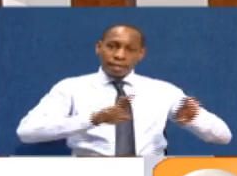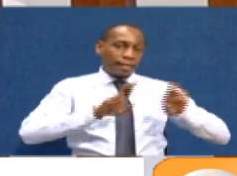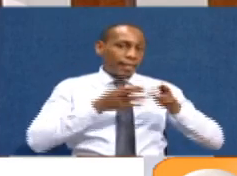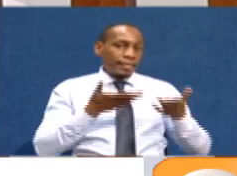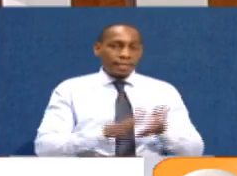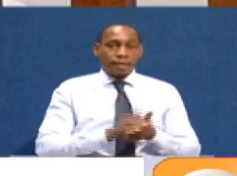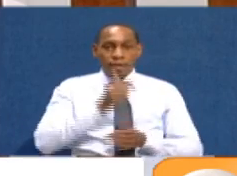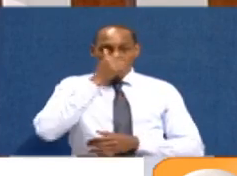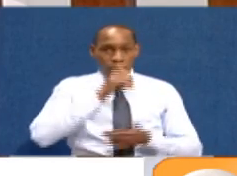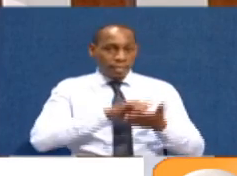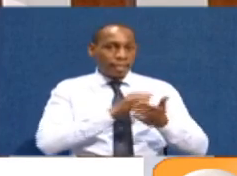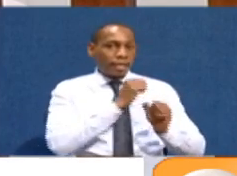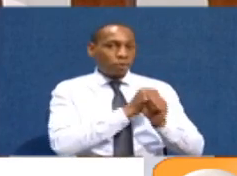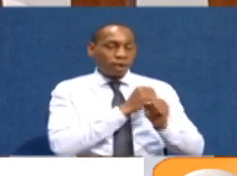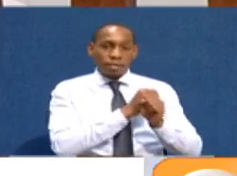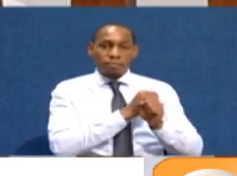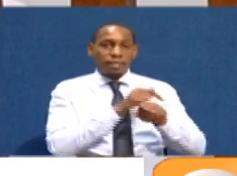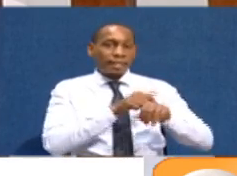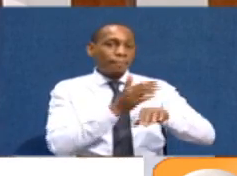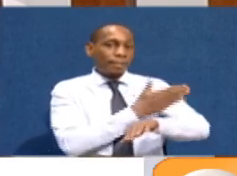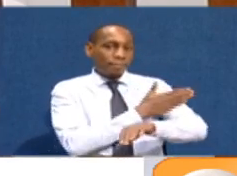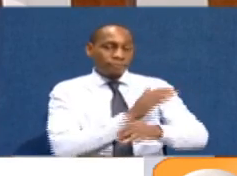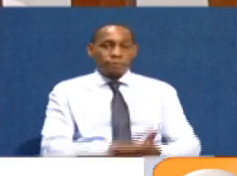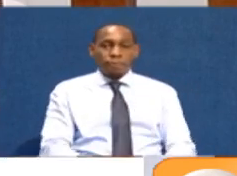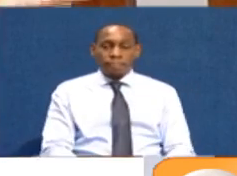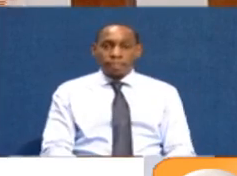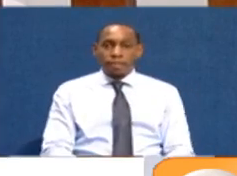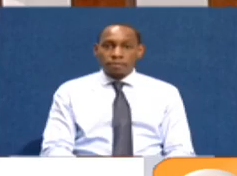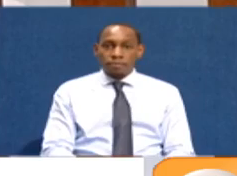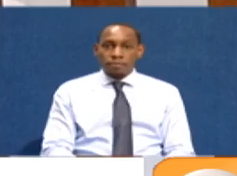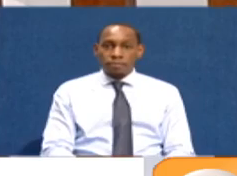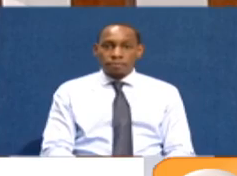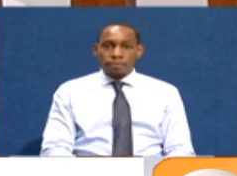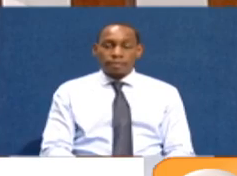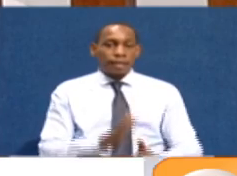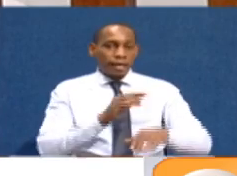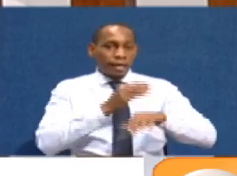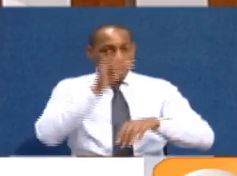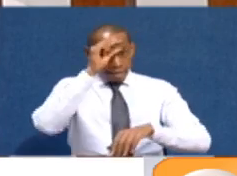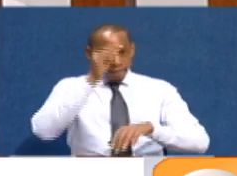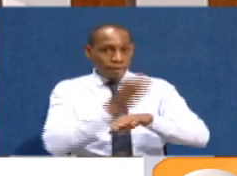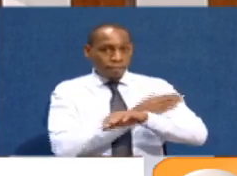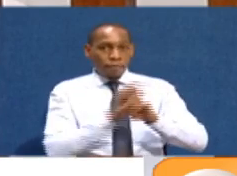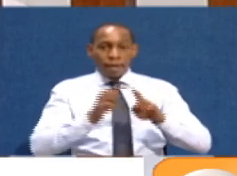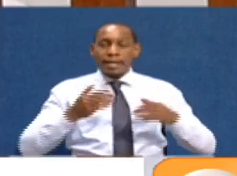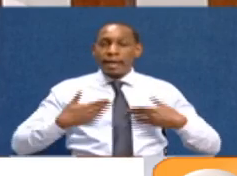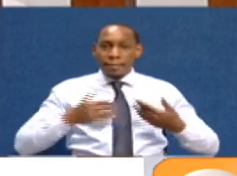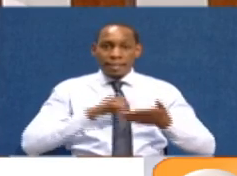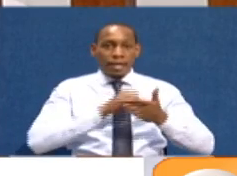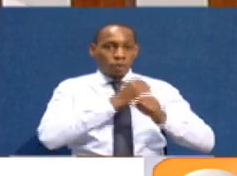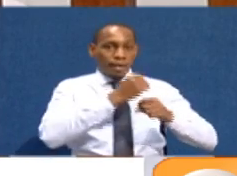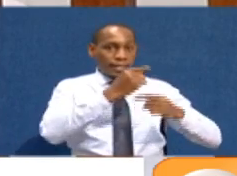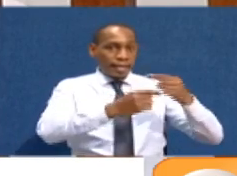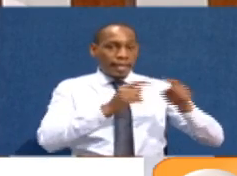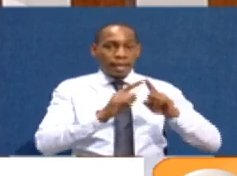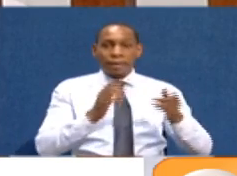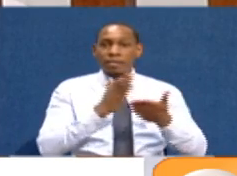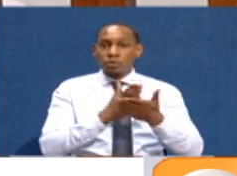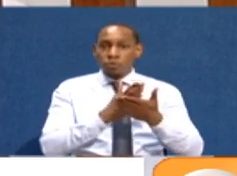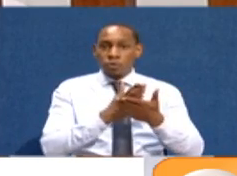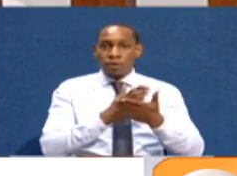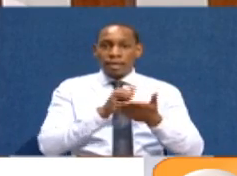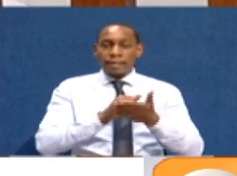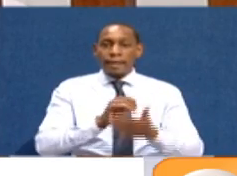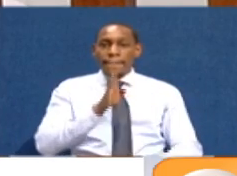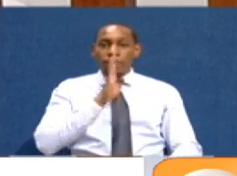time. I wish it had been done, yeah. you know, earlier. But yeah. It shouldn't, a few administrations ago, but I'm glad it's getting done. Yeah. But for sure, yeah, the